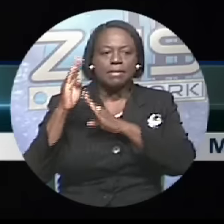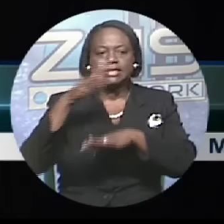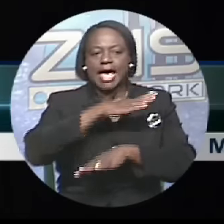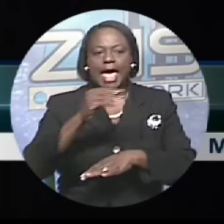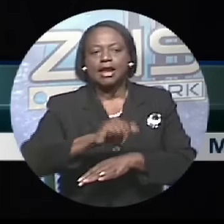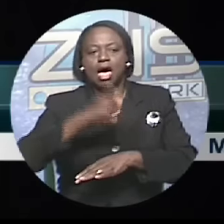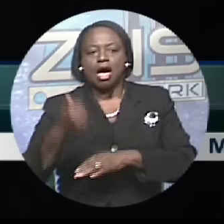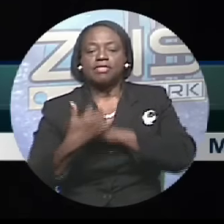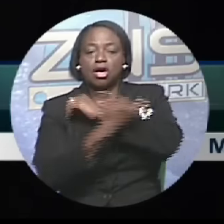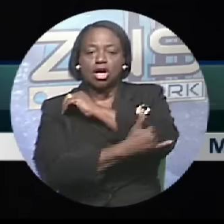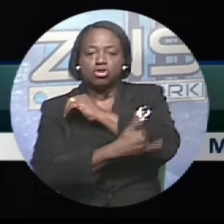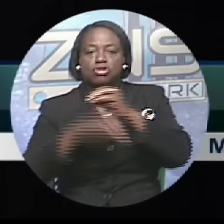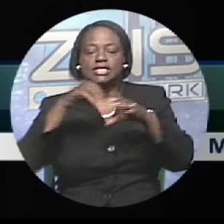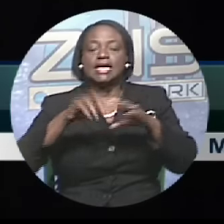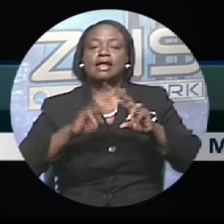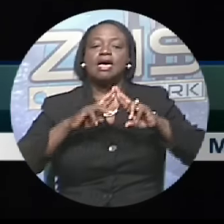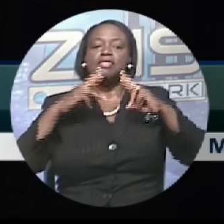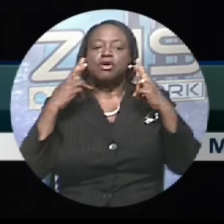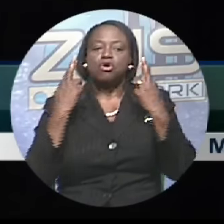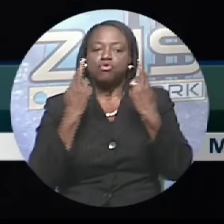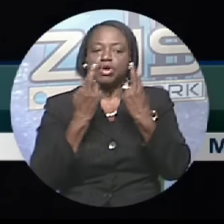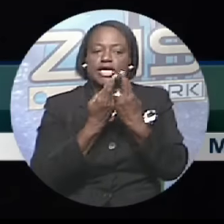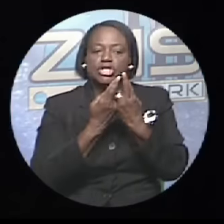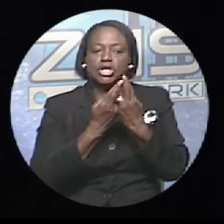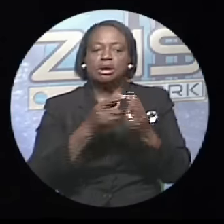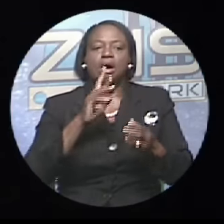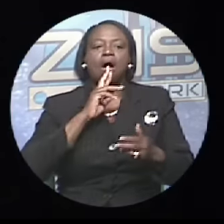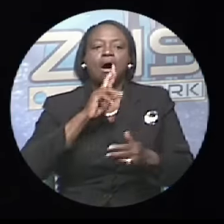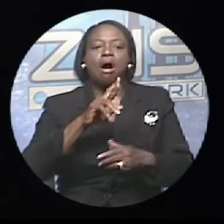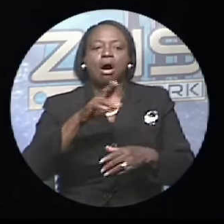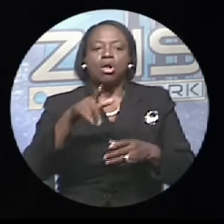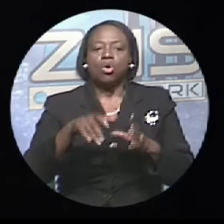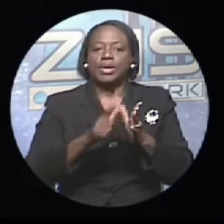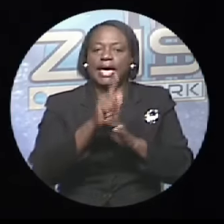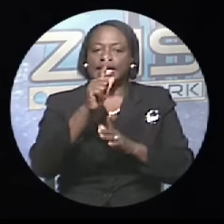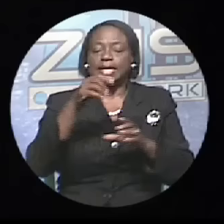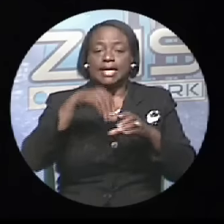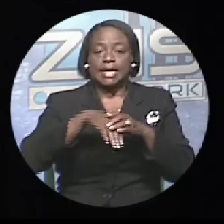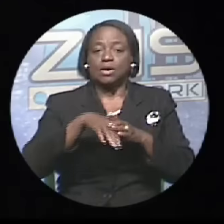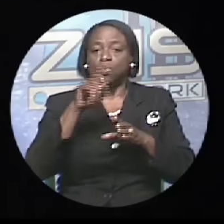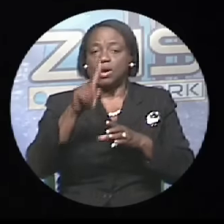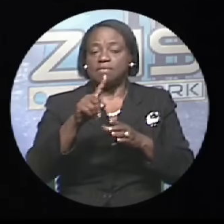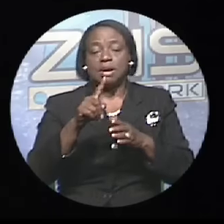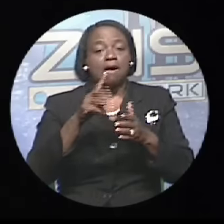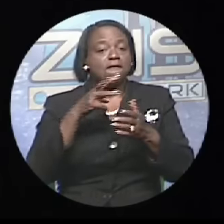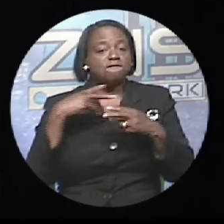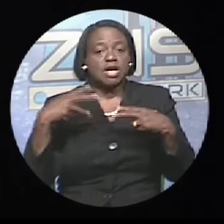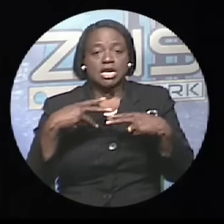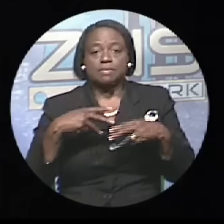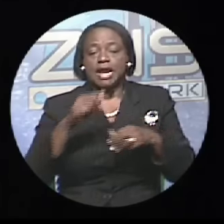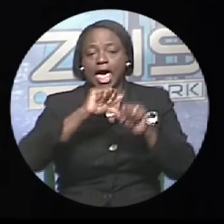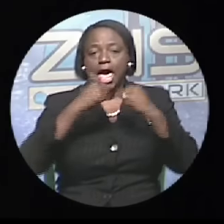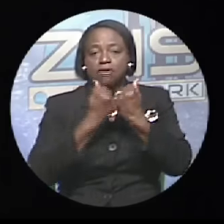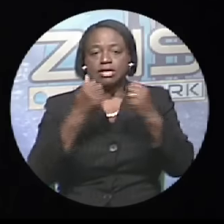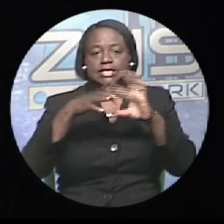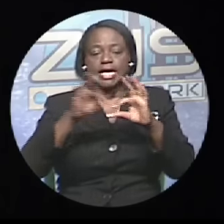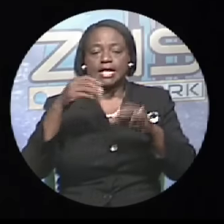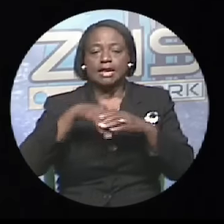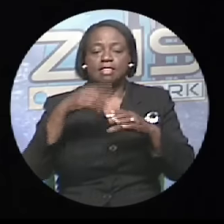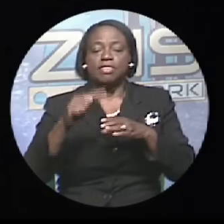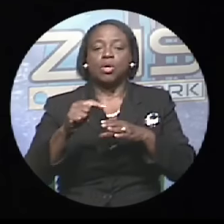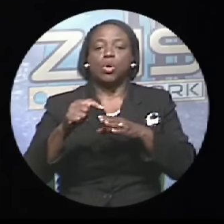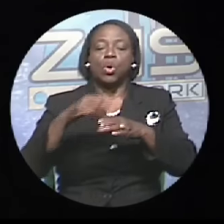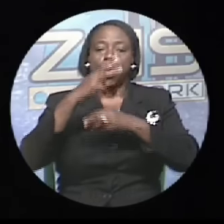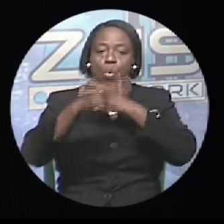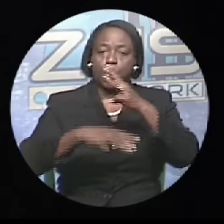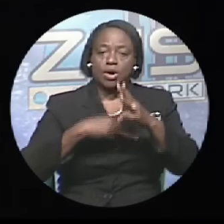region are located in one of the most vulnerable areas in the world. The risk we face threatens